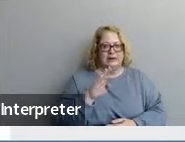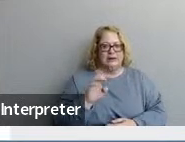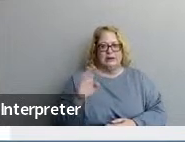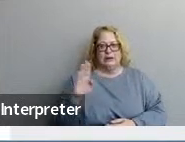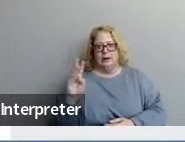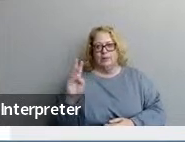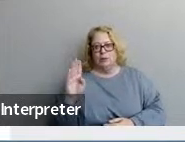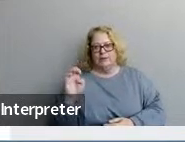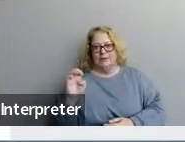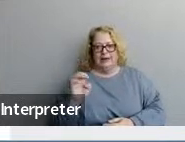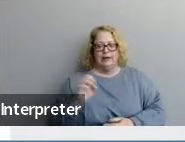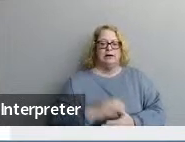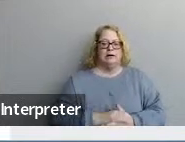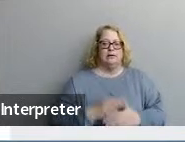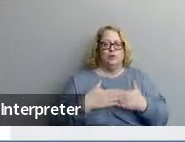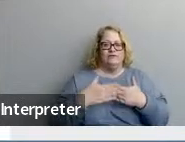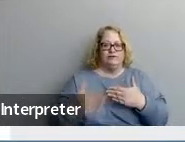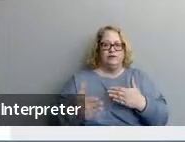like moving forward.